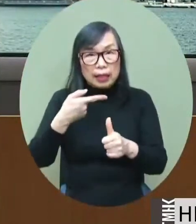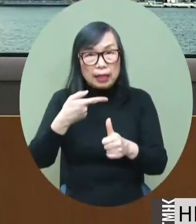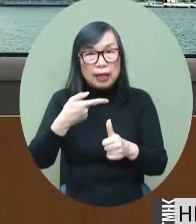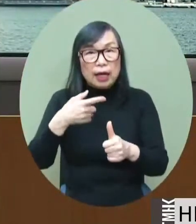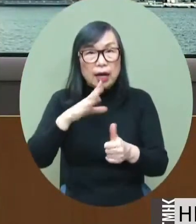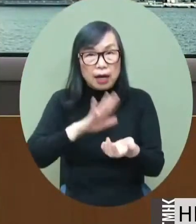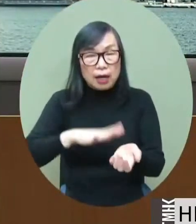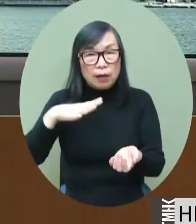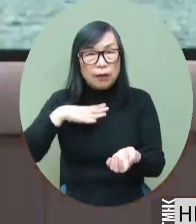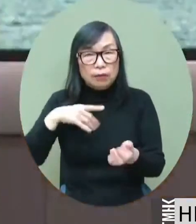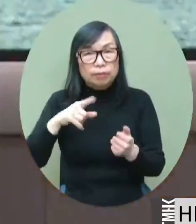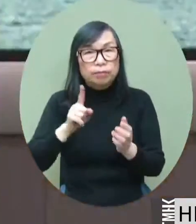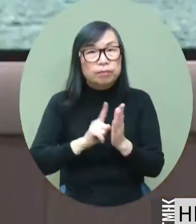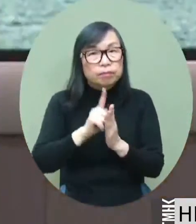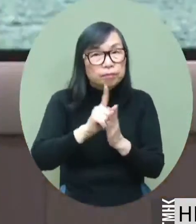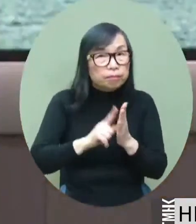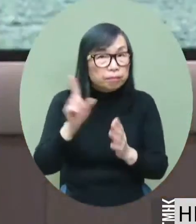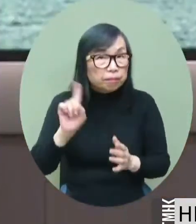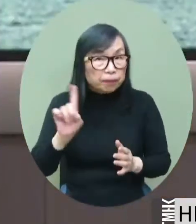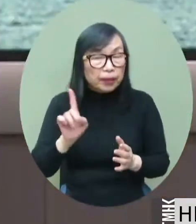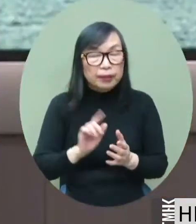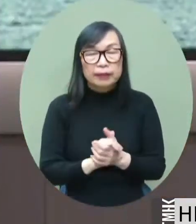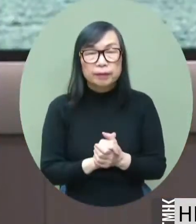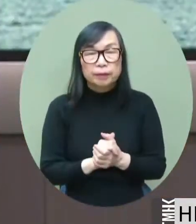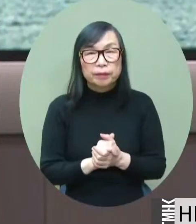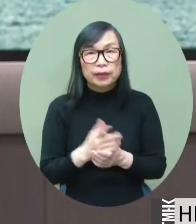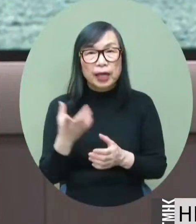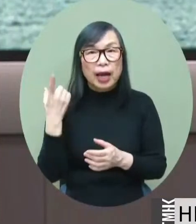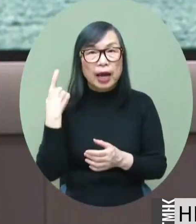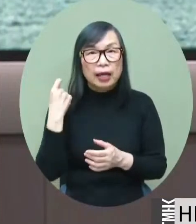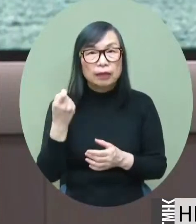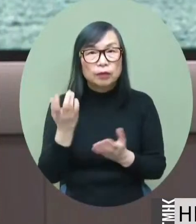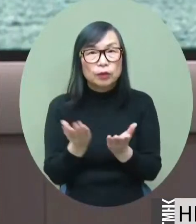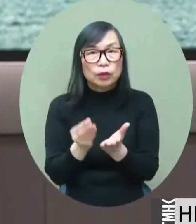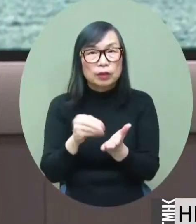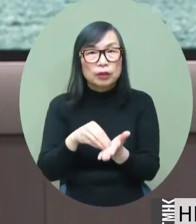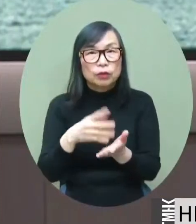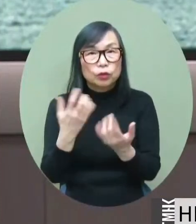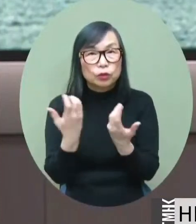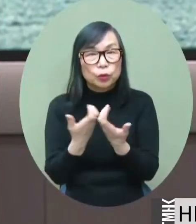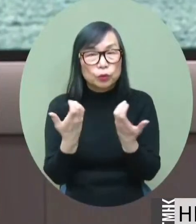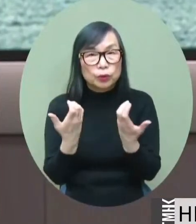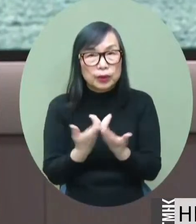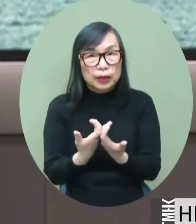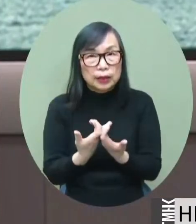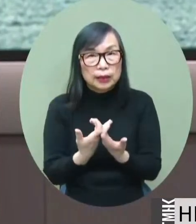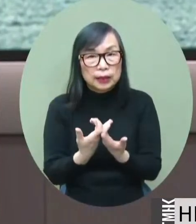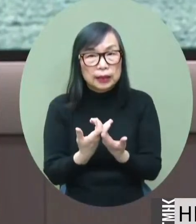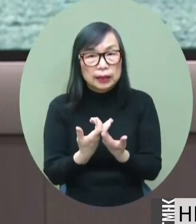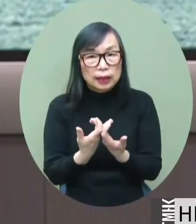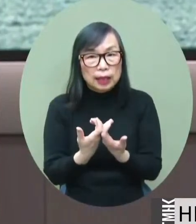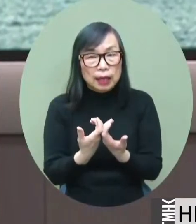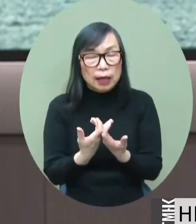you. First, about the trends for the pandemic. In recent days,